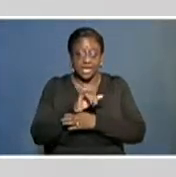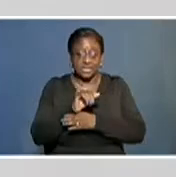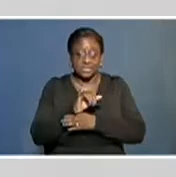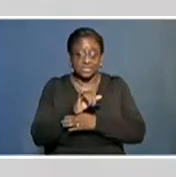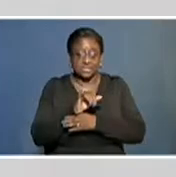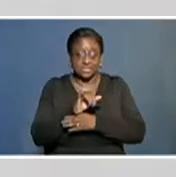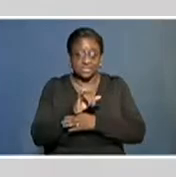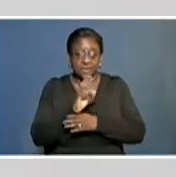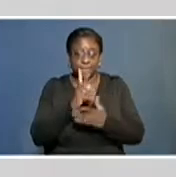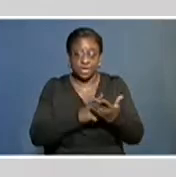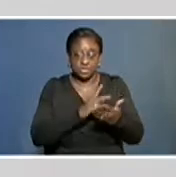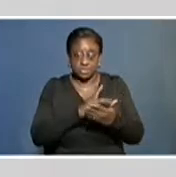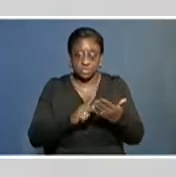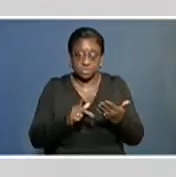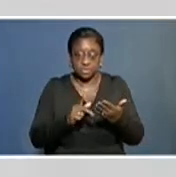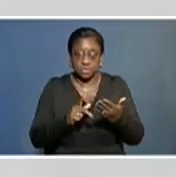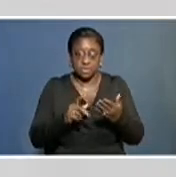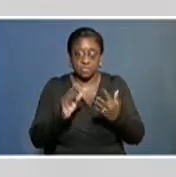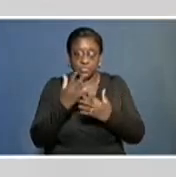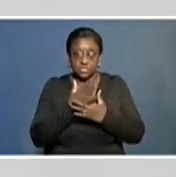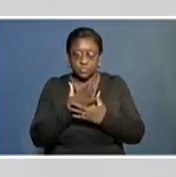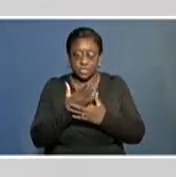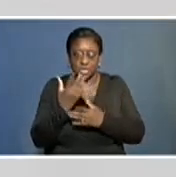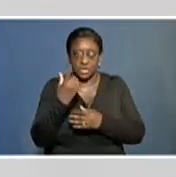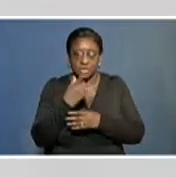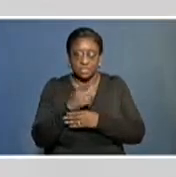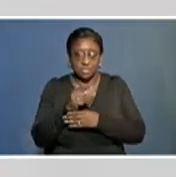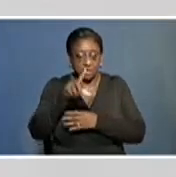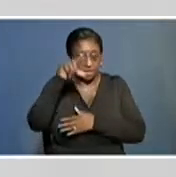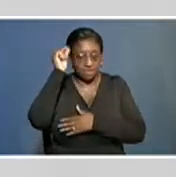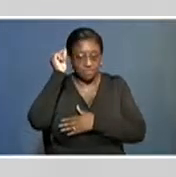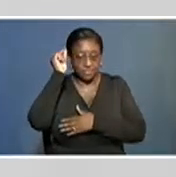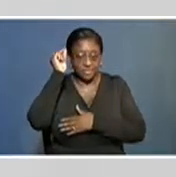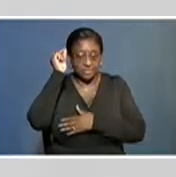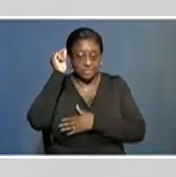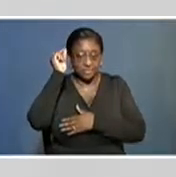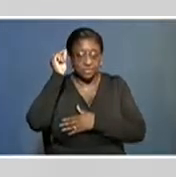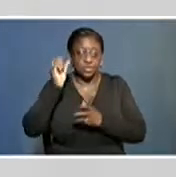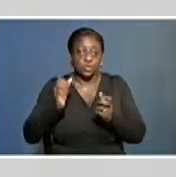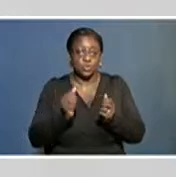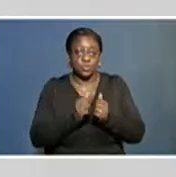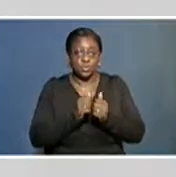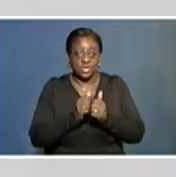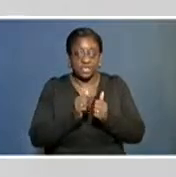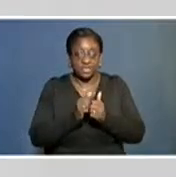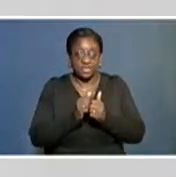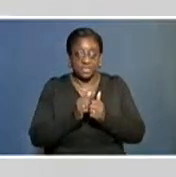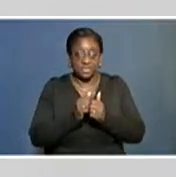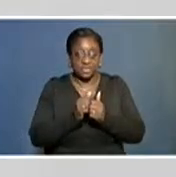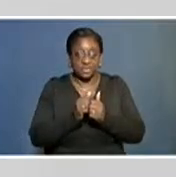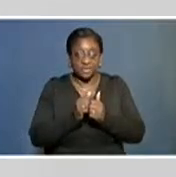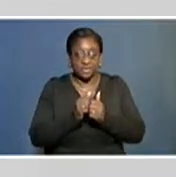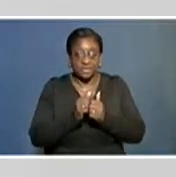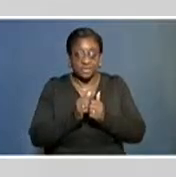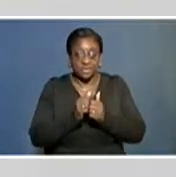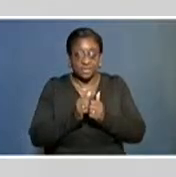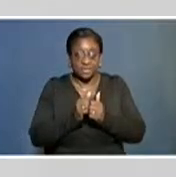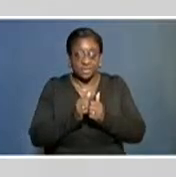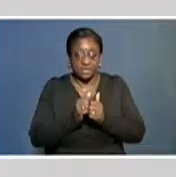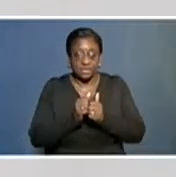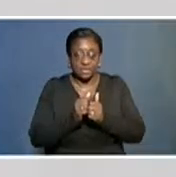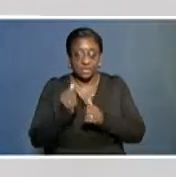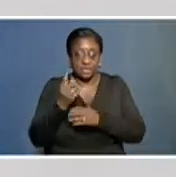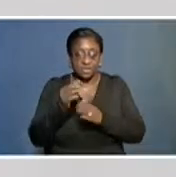partnership between government and a developer who comes in with an entertainment complex,